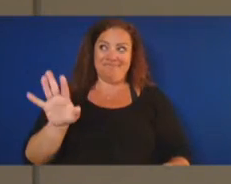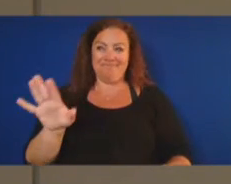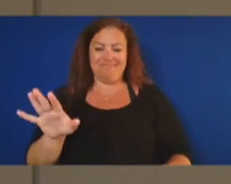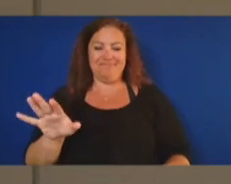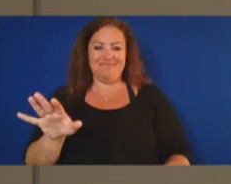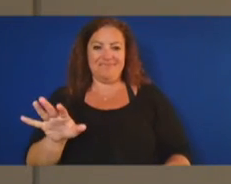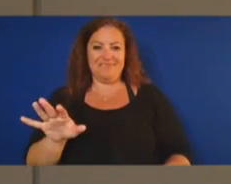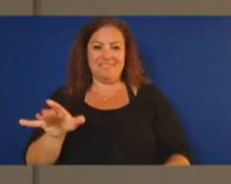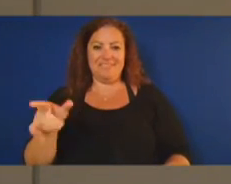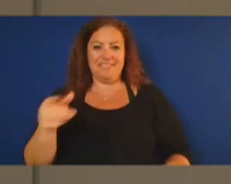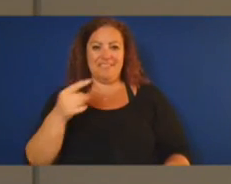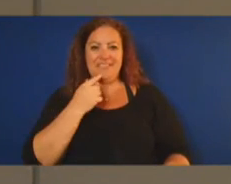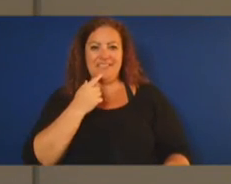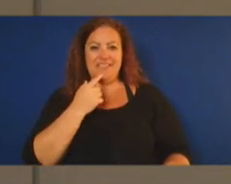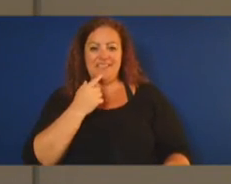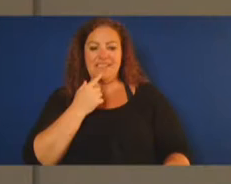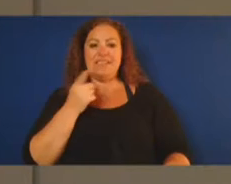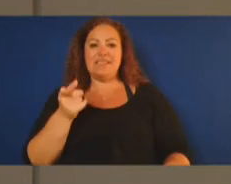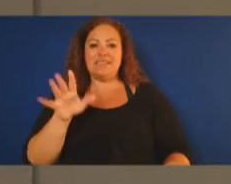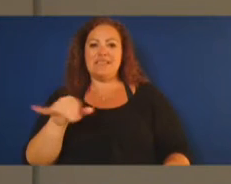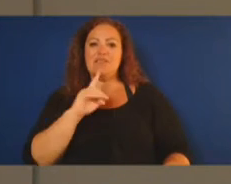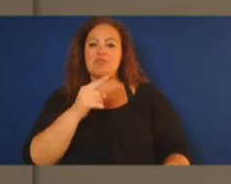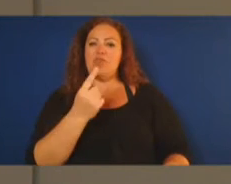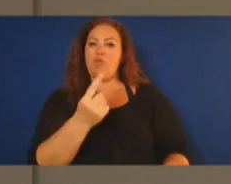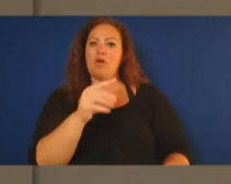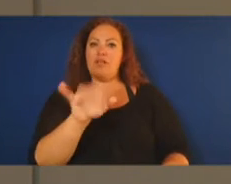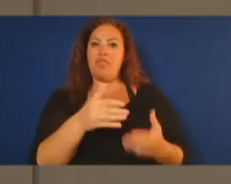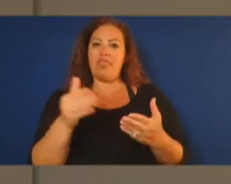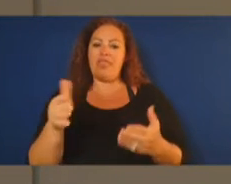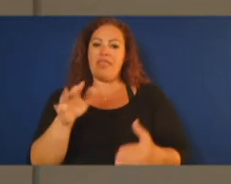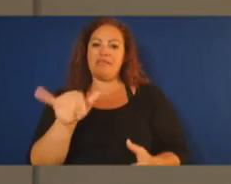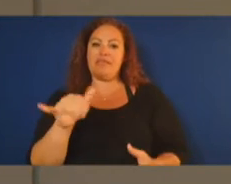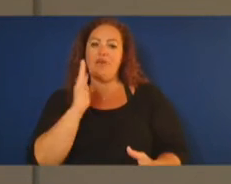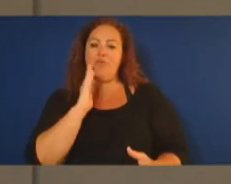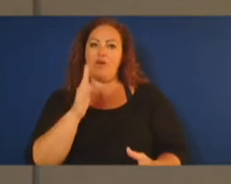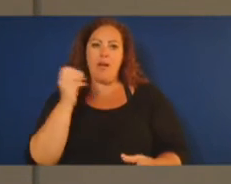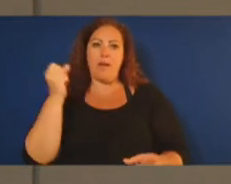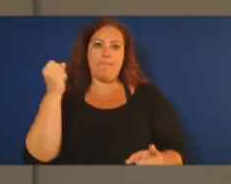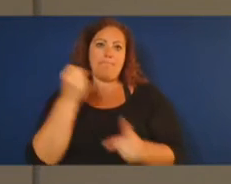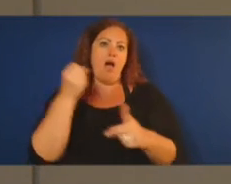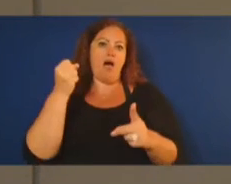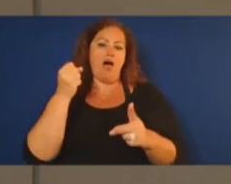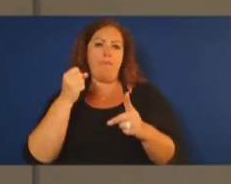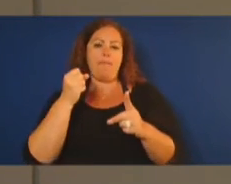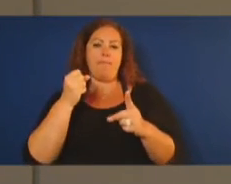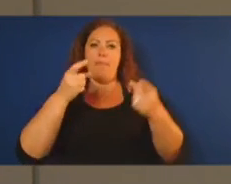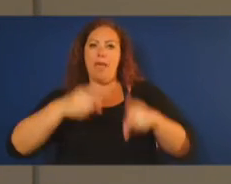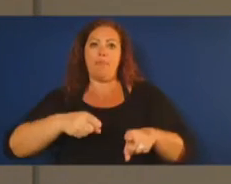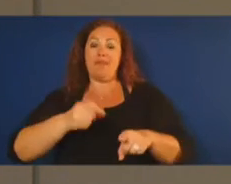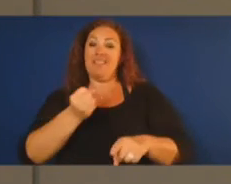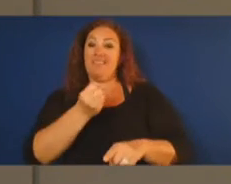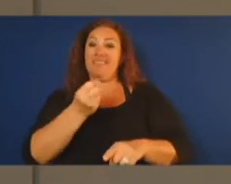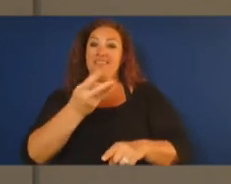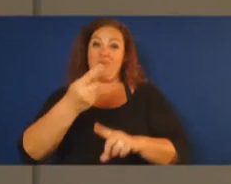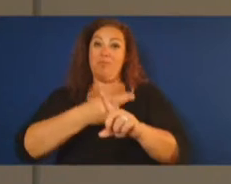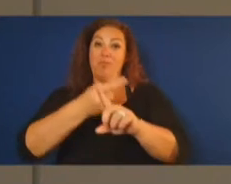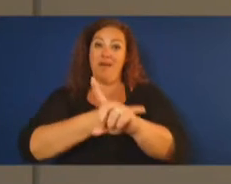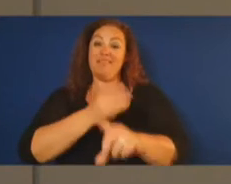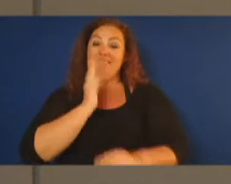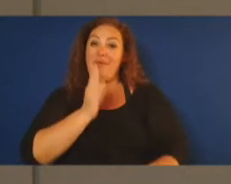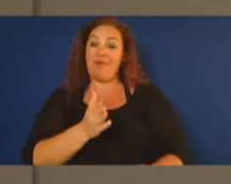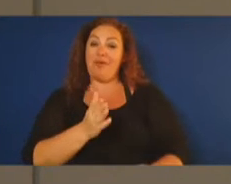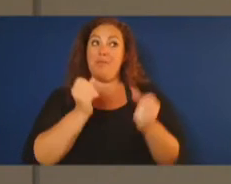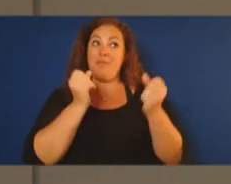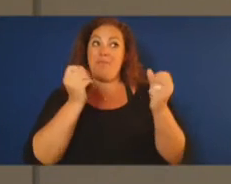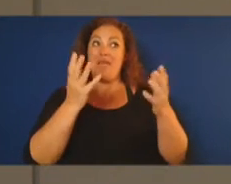know um it's really one of those things that's kind of going to hint us like thunder in in just a few months where you know a lot of our community